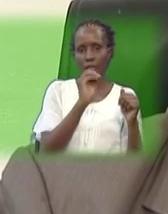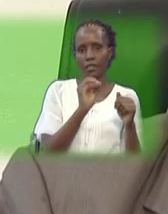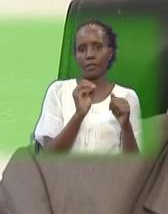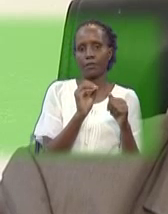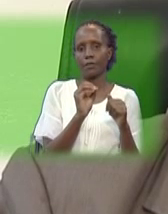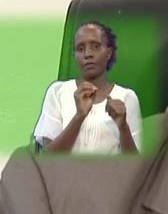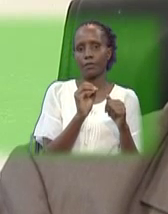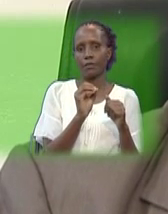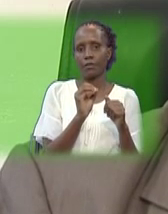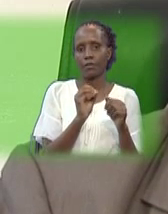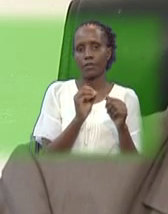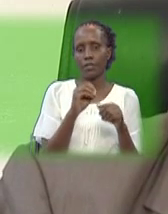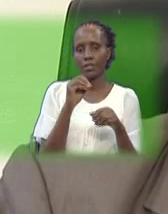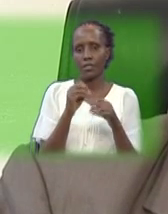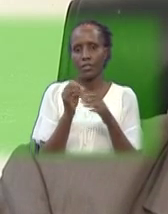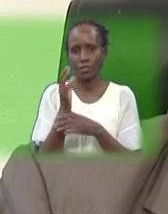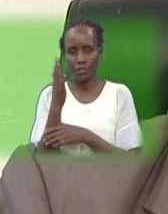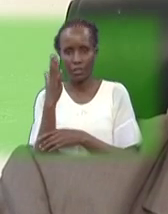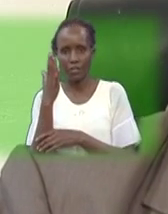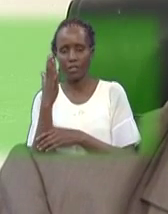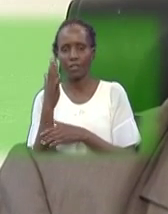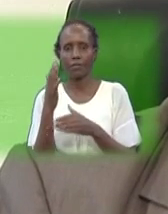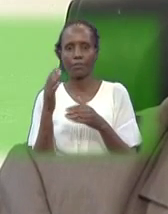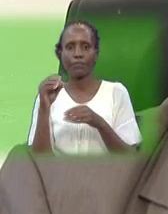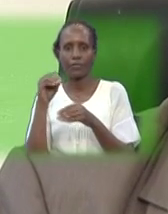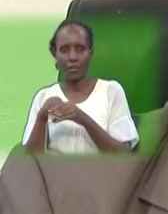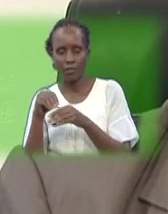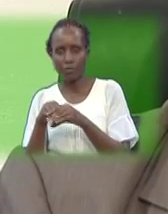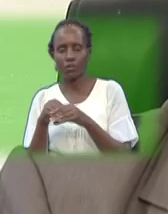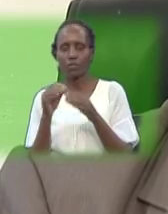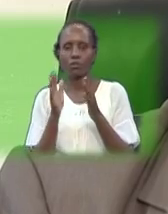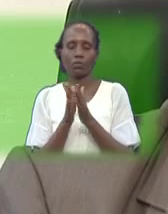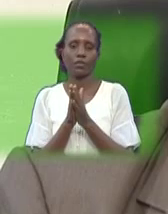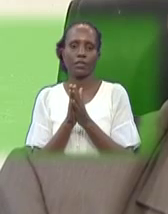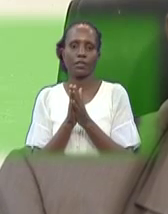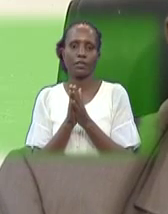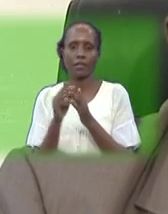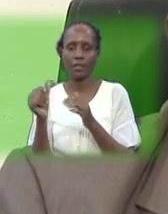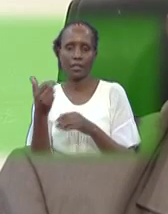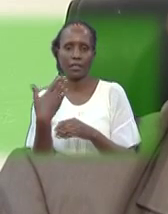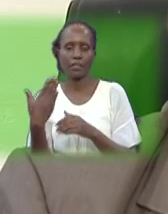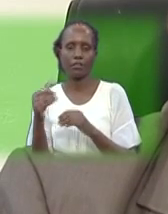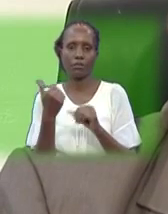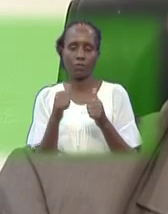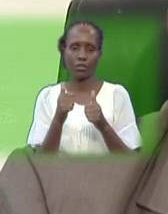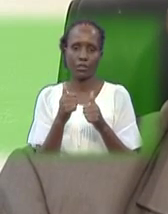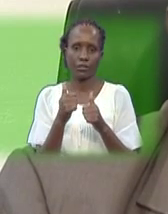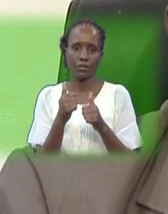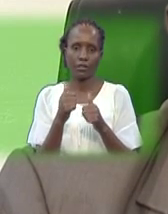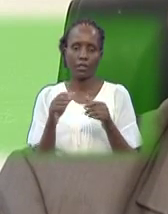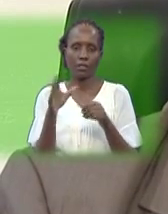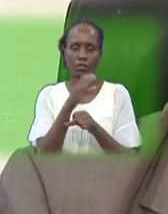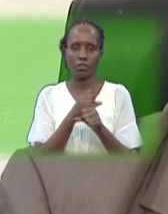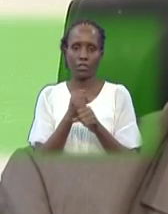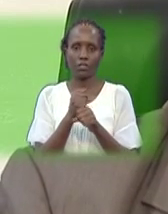preparation, the inputs, and also the other factors which are